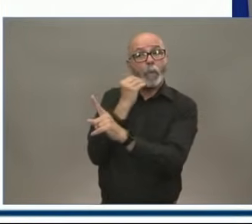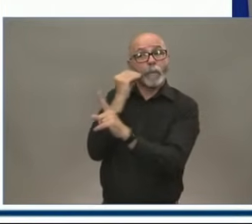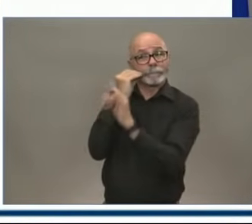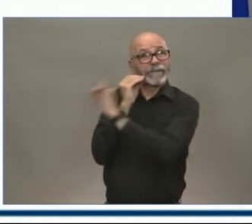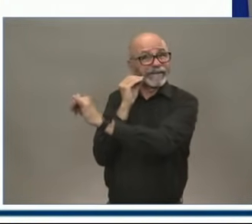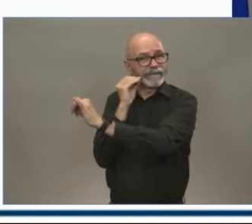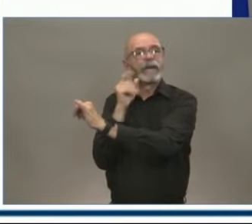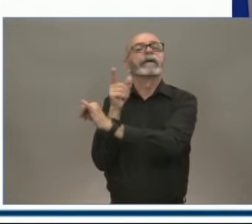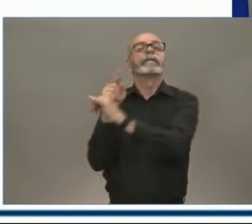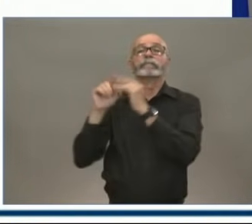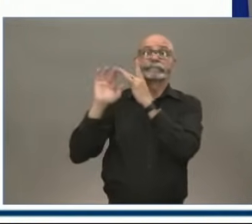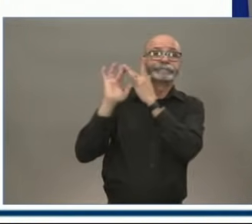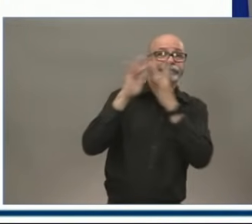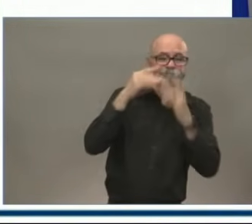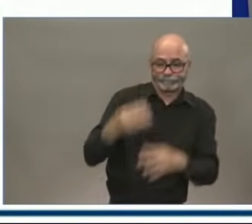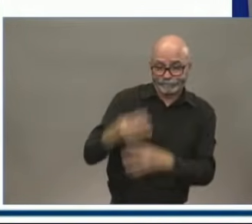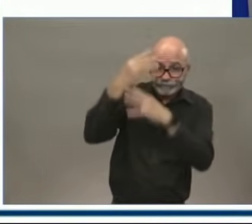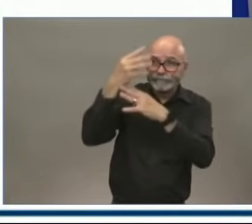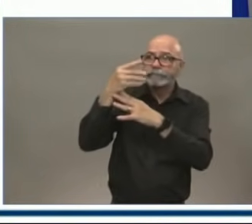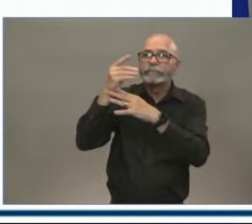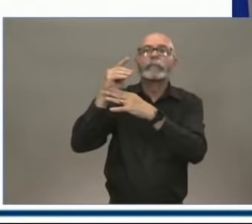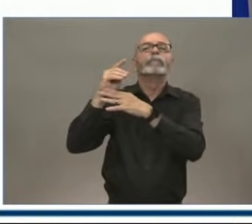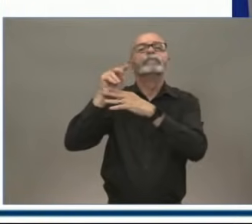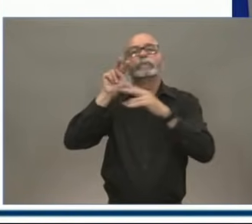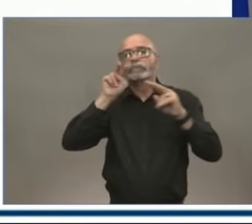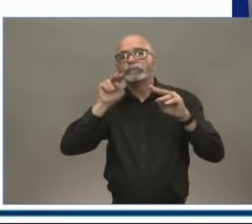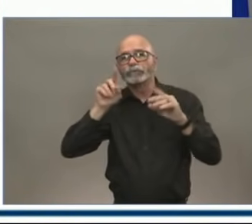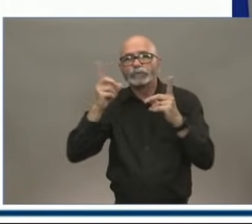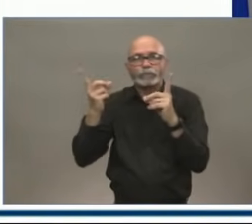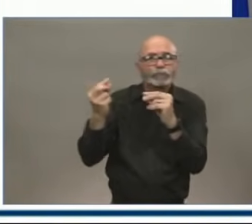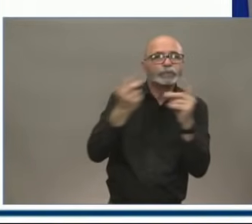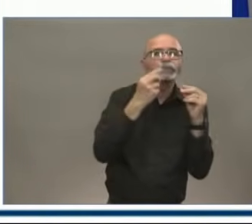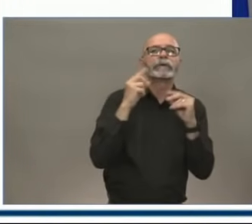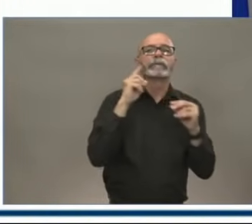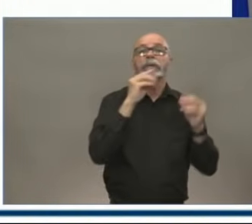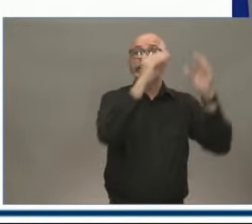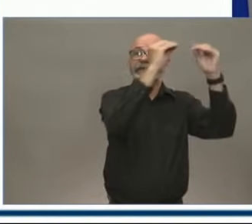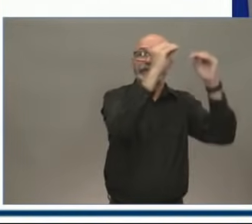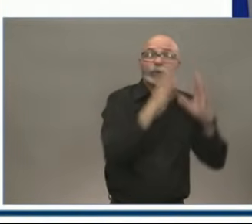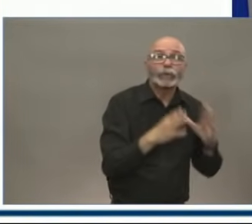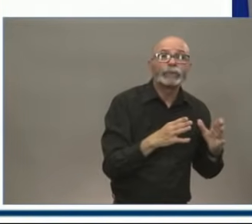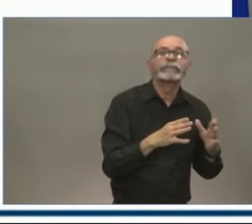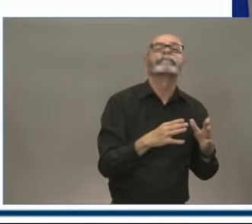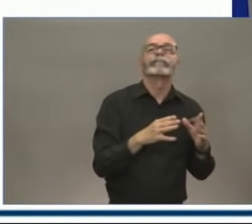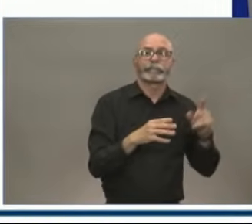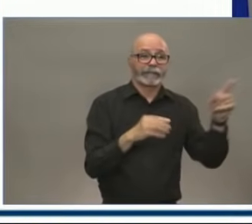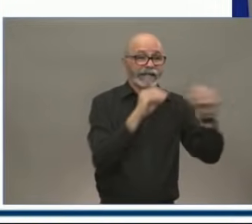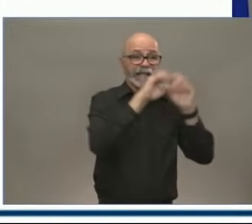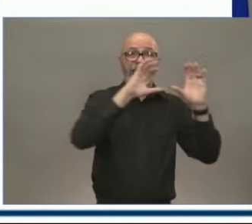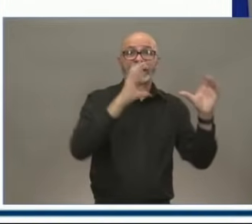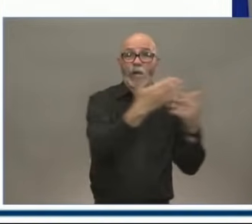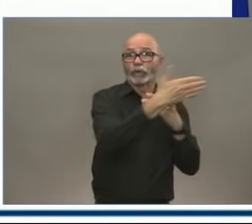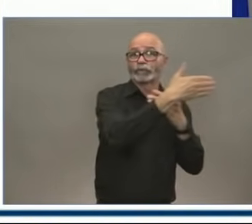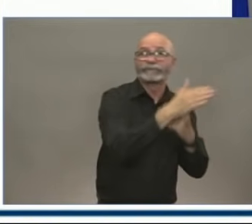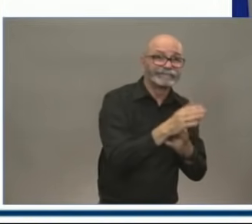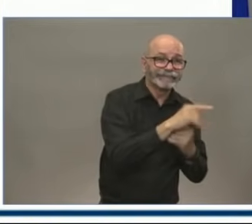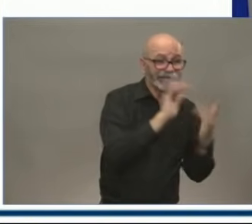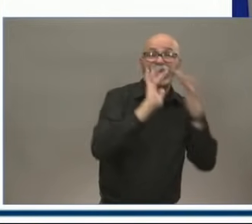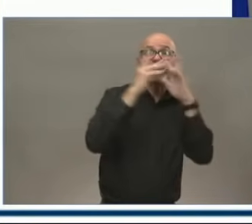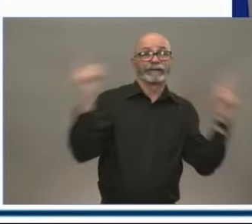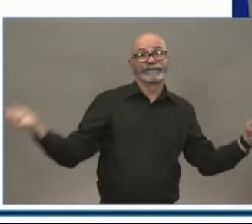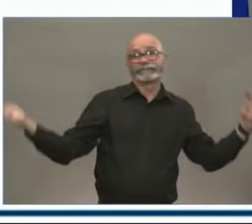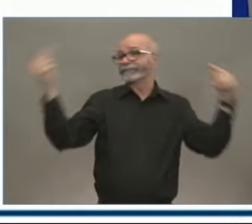or support will happen from the individual classrooms out to those kids that are home, those students that are home. But if a